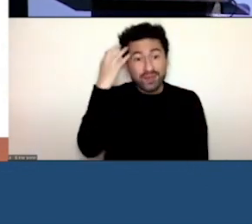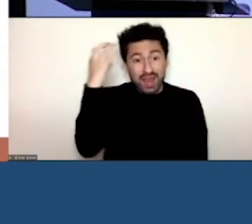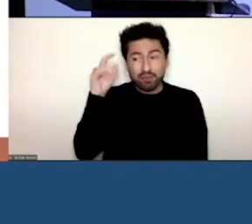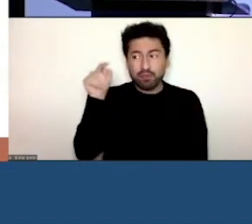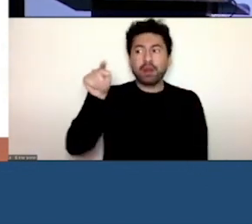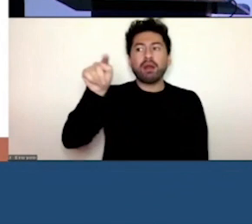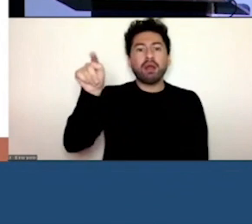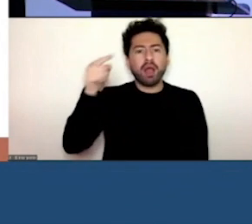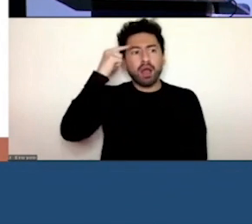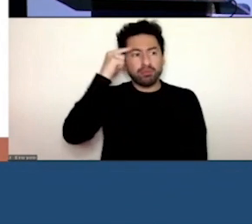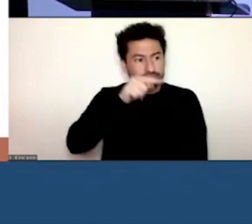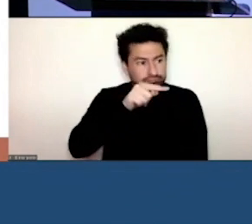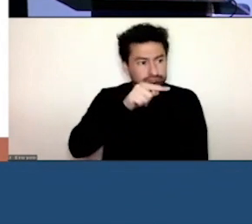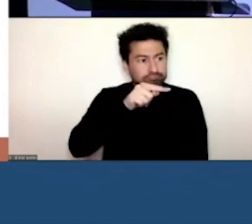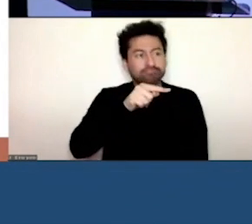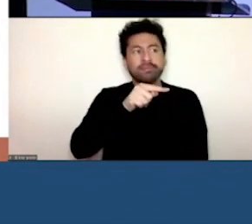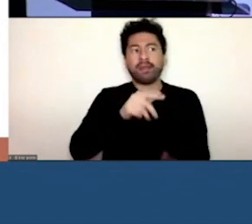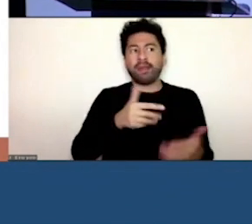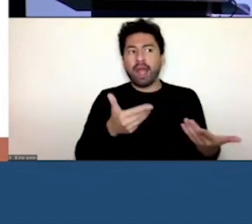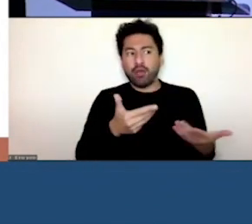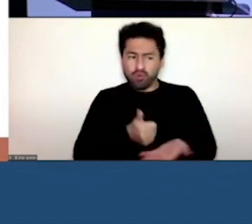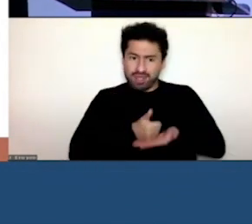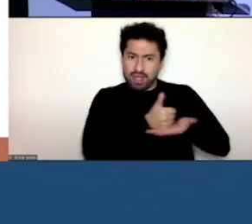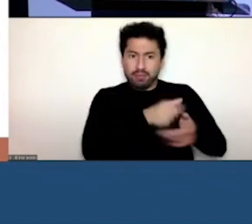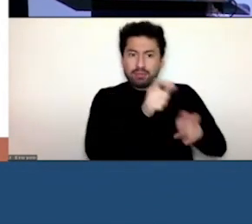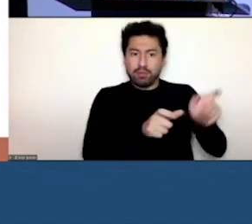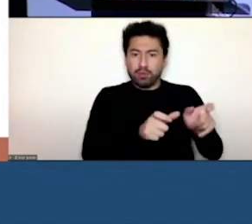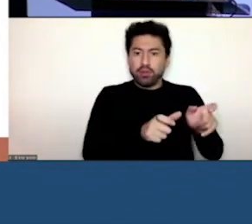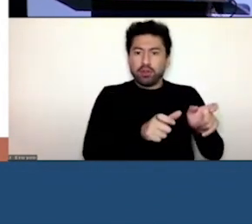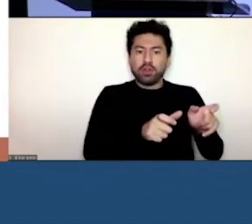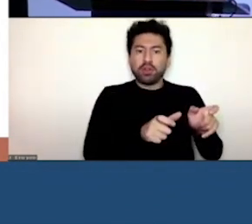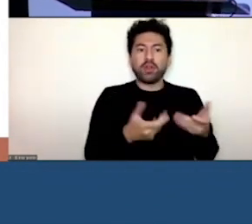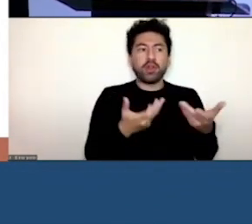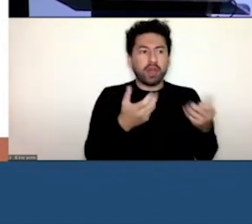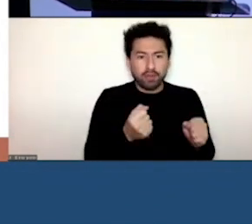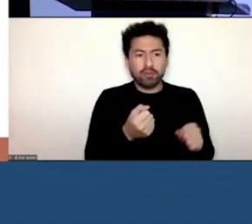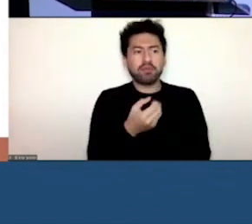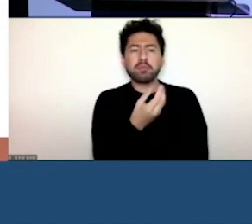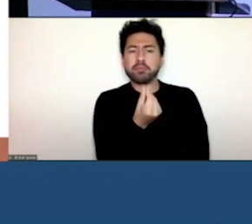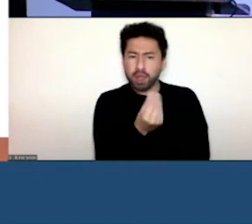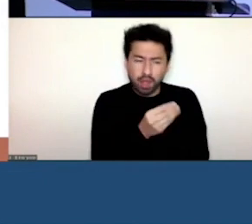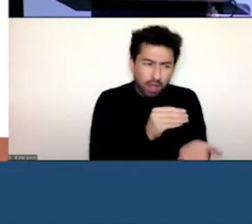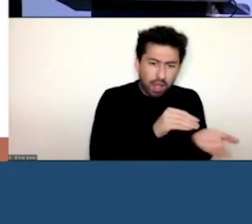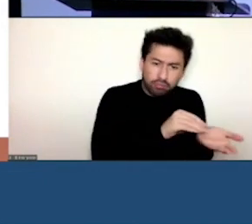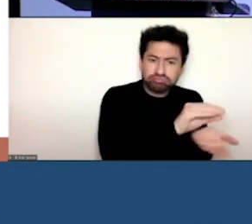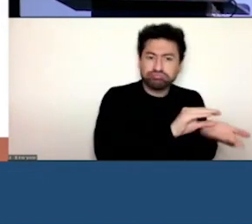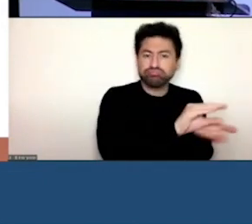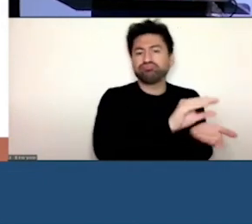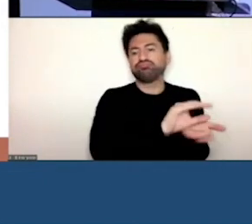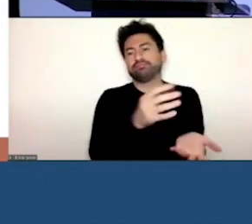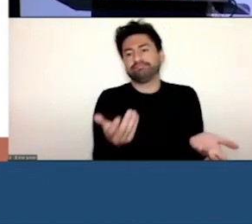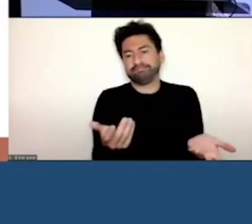government took. It could have been worse, but emergency relief funds were put into place by the